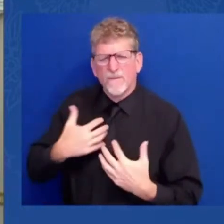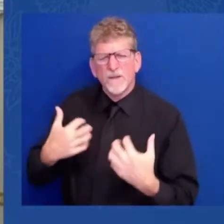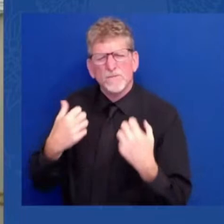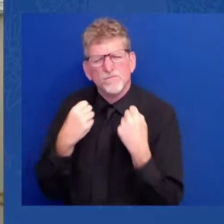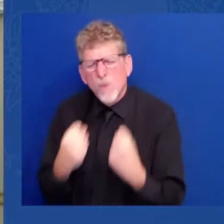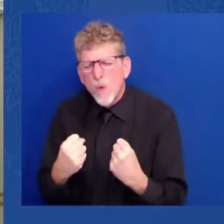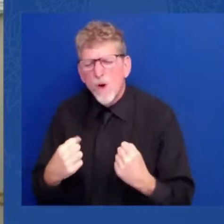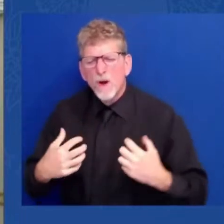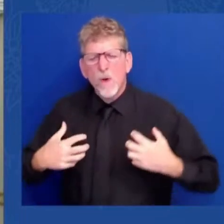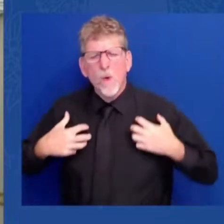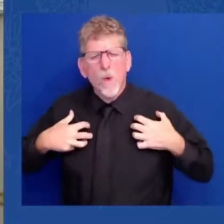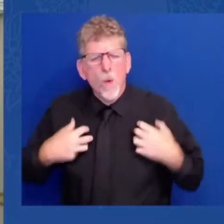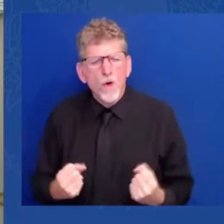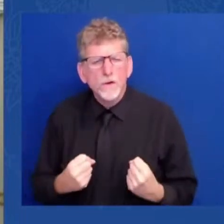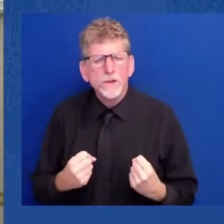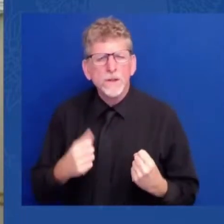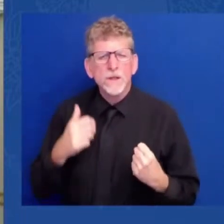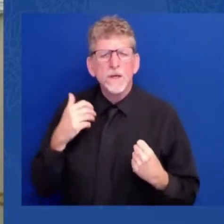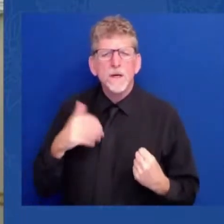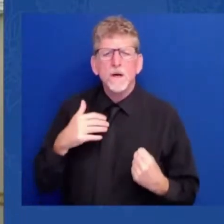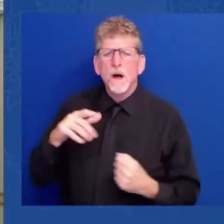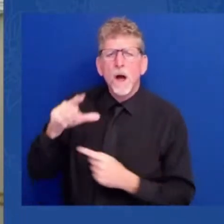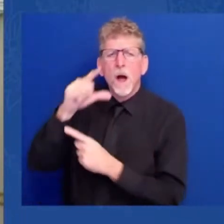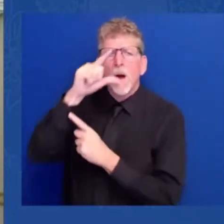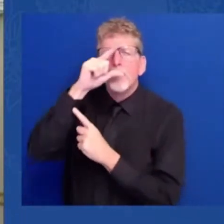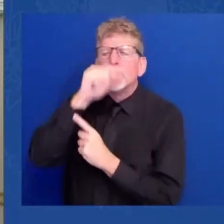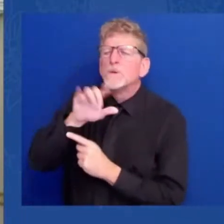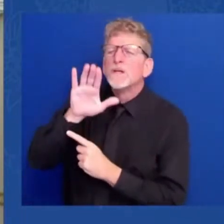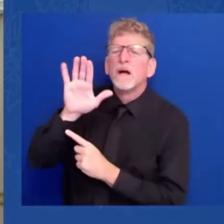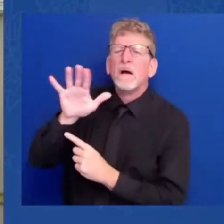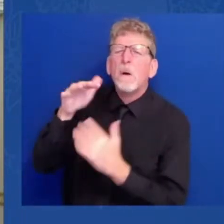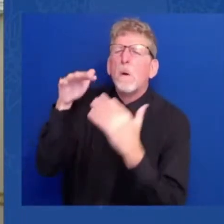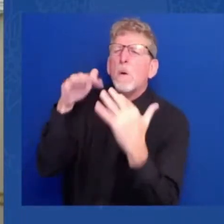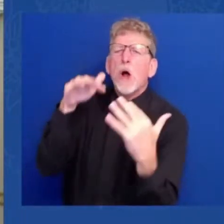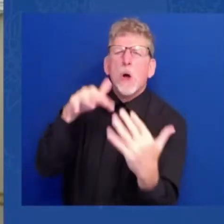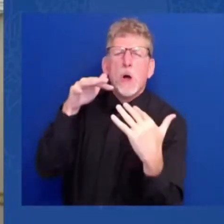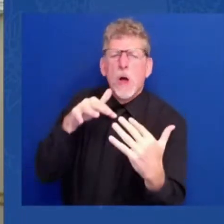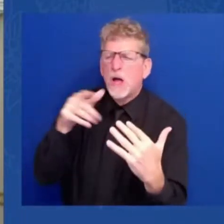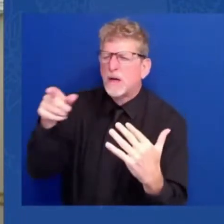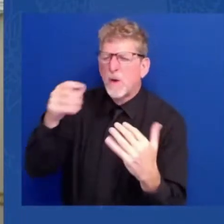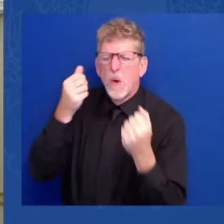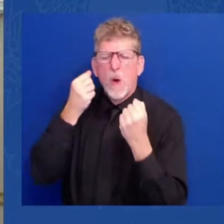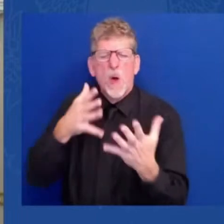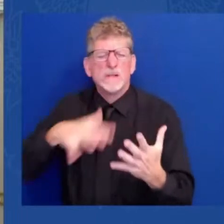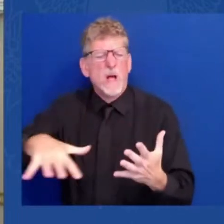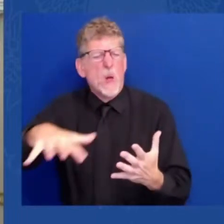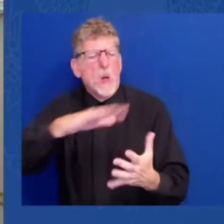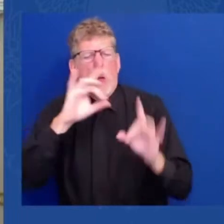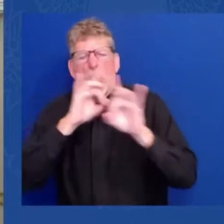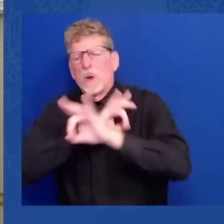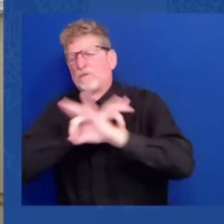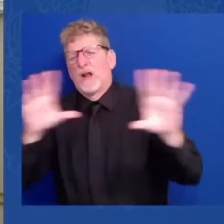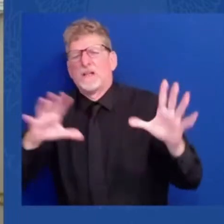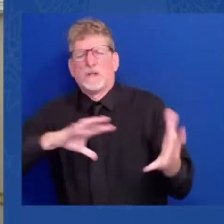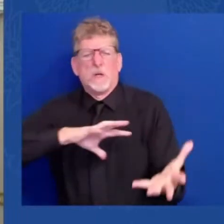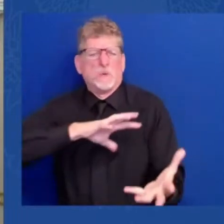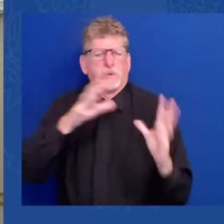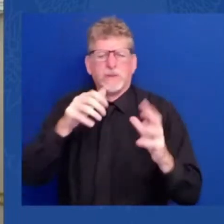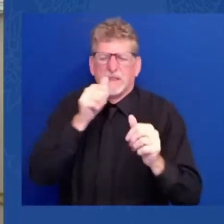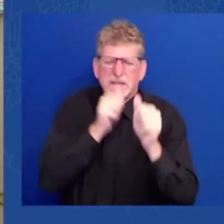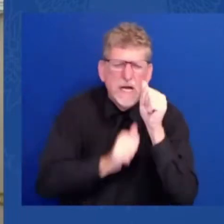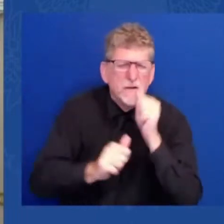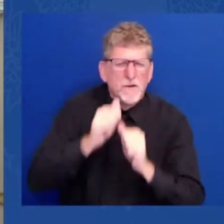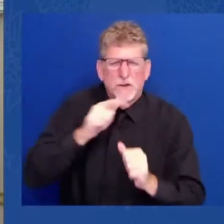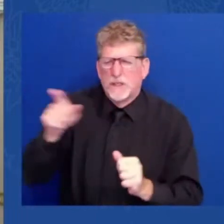Ukraine, both Ukraine and, I might add, Russians. Ukrainian leaders, as well as leaders around the world, have repeatedly called